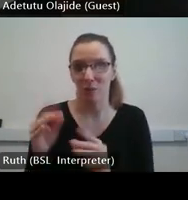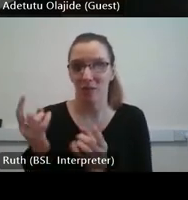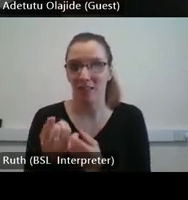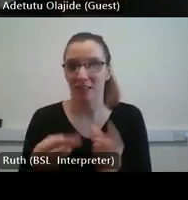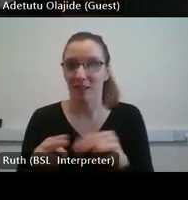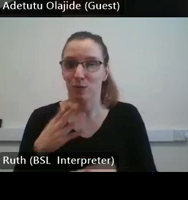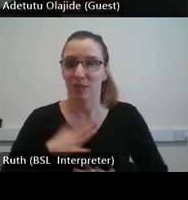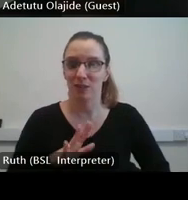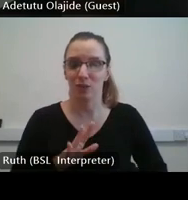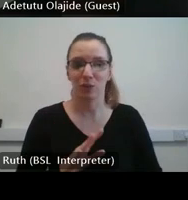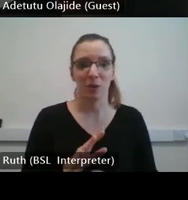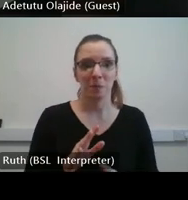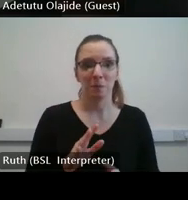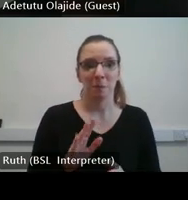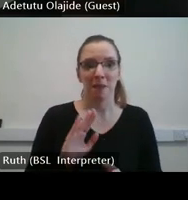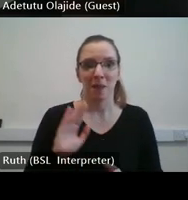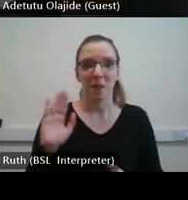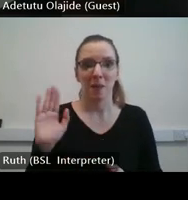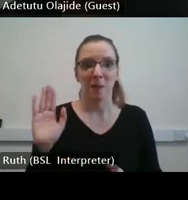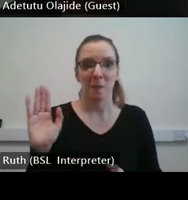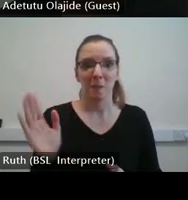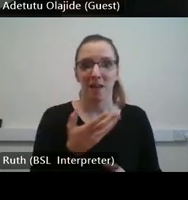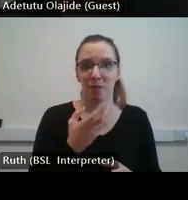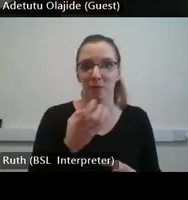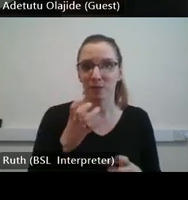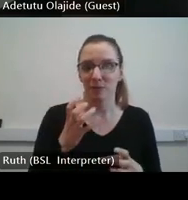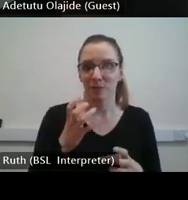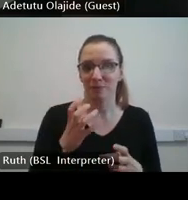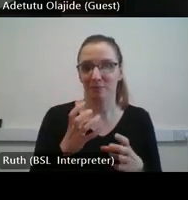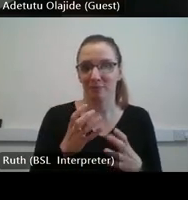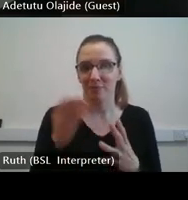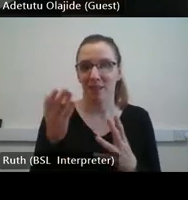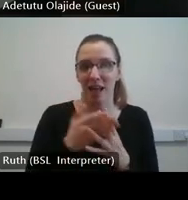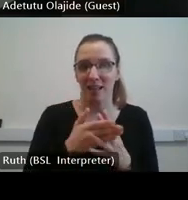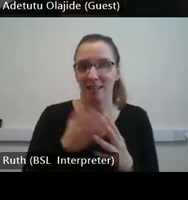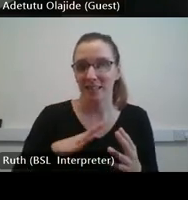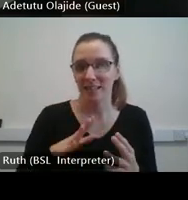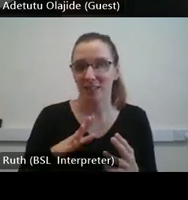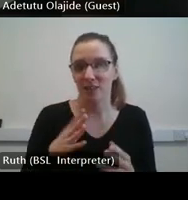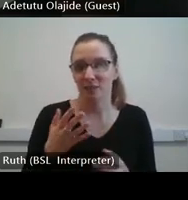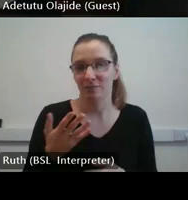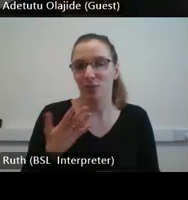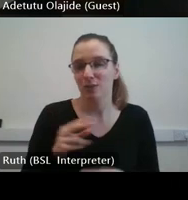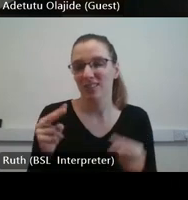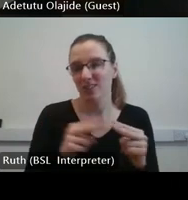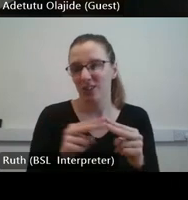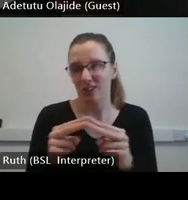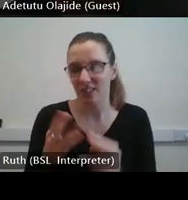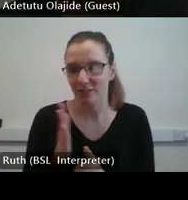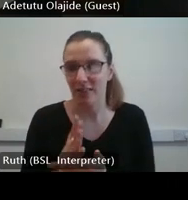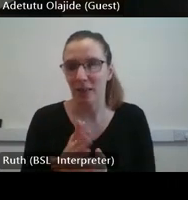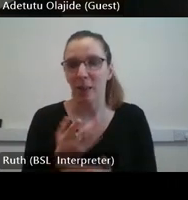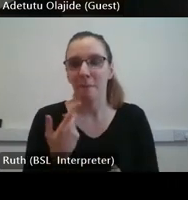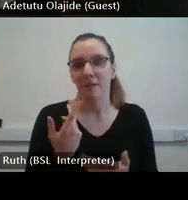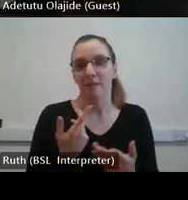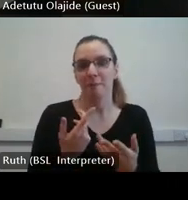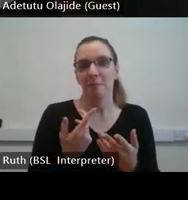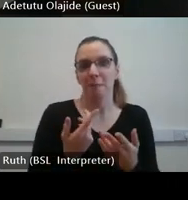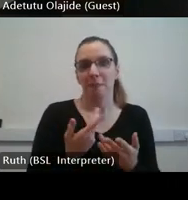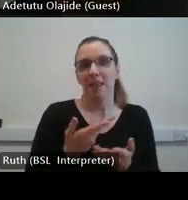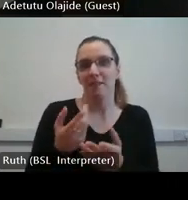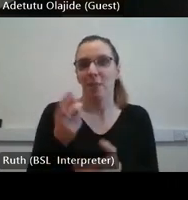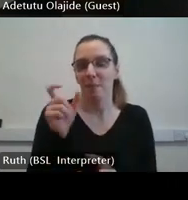just good. Every one of your communications, Rosie, I'm sure, said if you have any access needs, get in touch. Yeah. Giving the person every opportunity to do